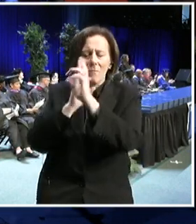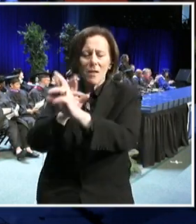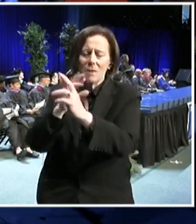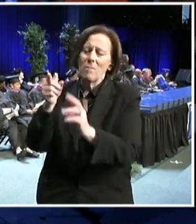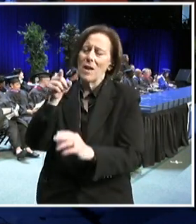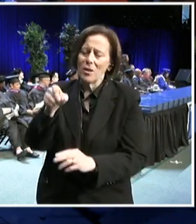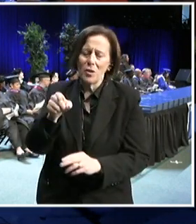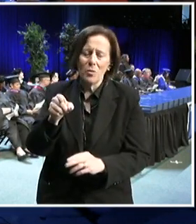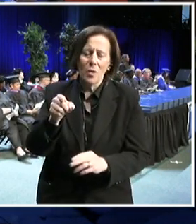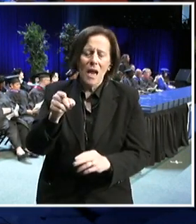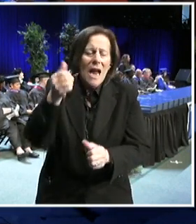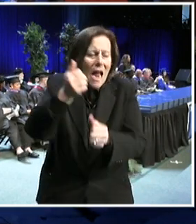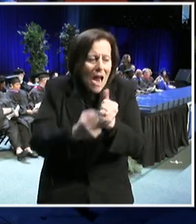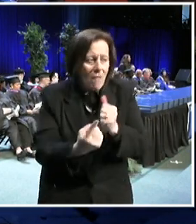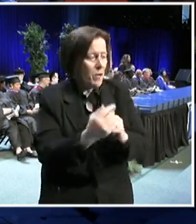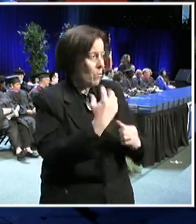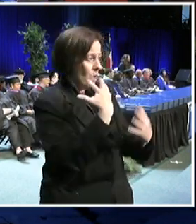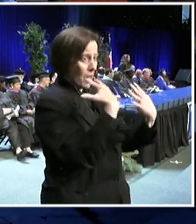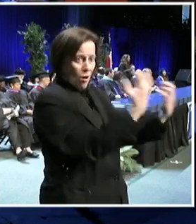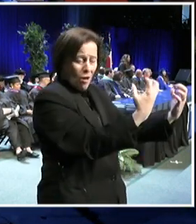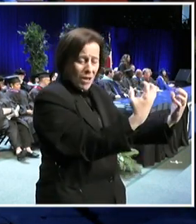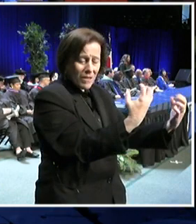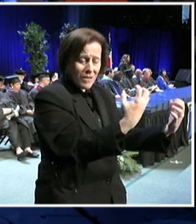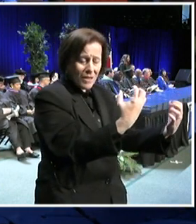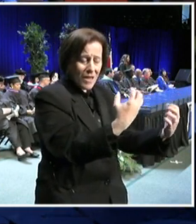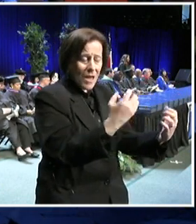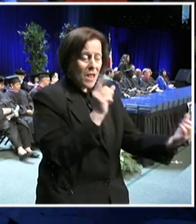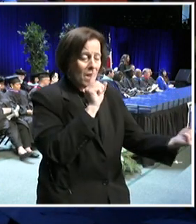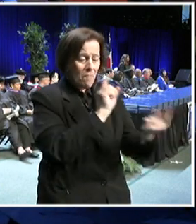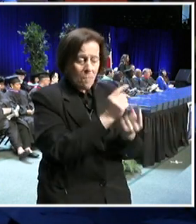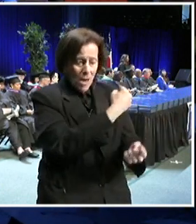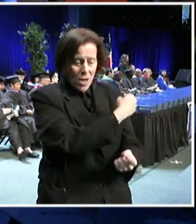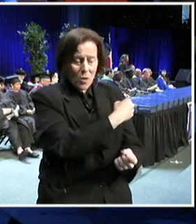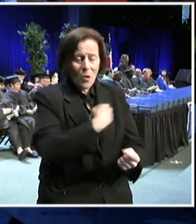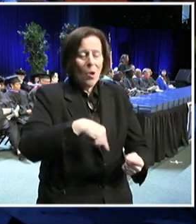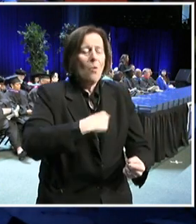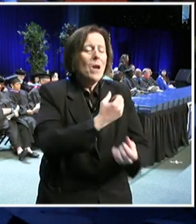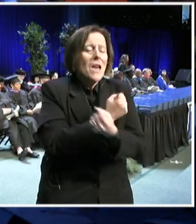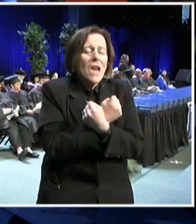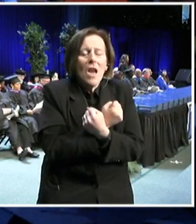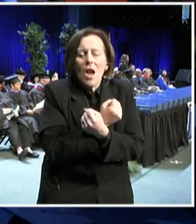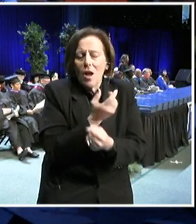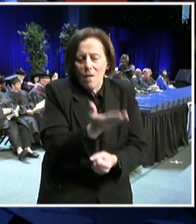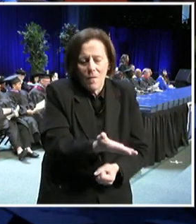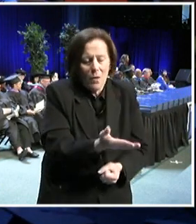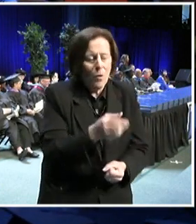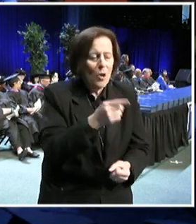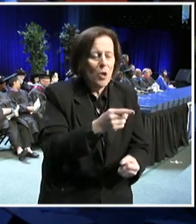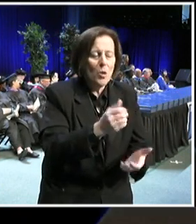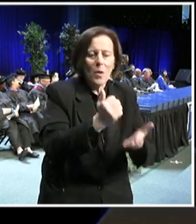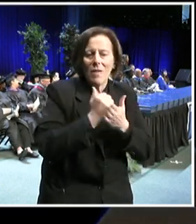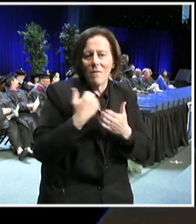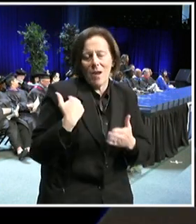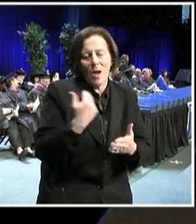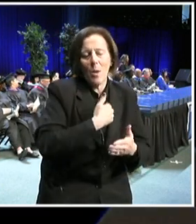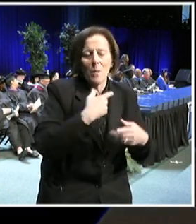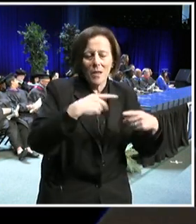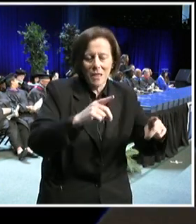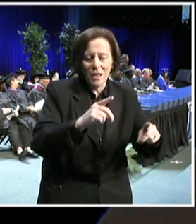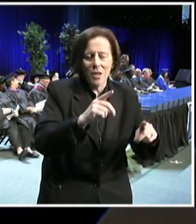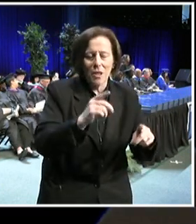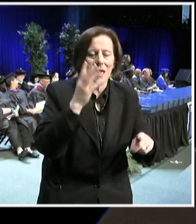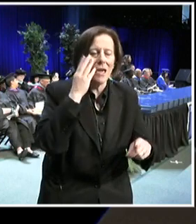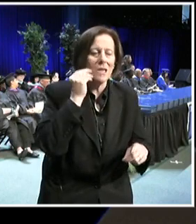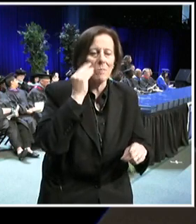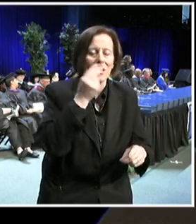students, everyone who is sitting here who has gotten the chance to meet you. We love you. You've really, truly helped us on this journey. I would